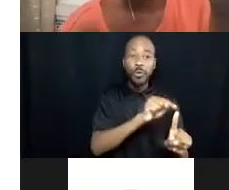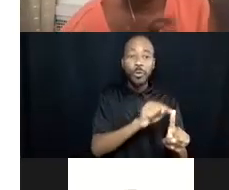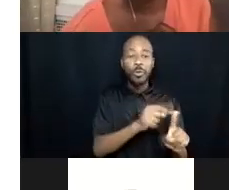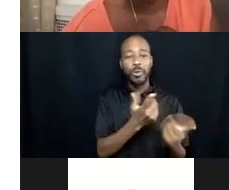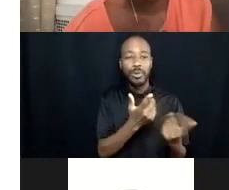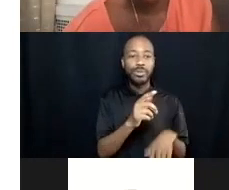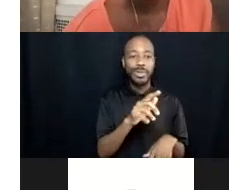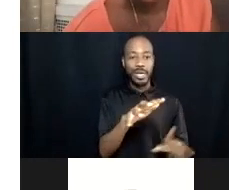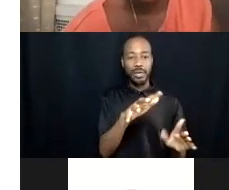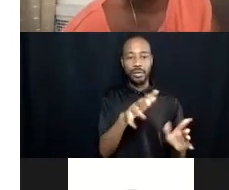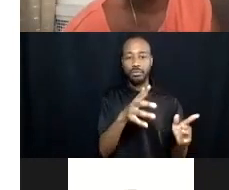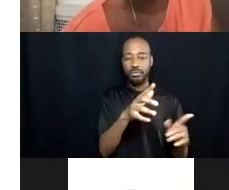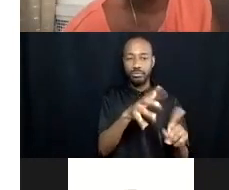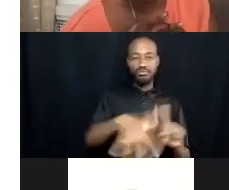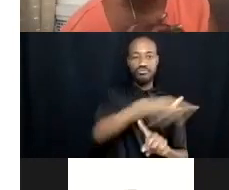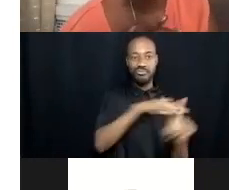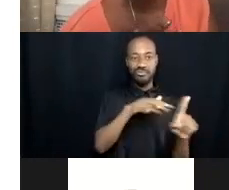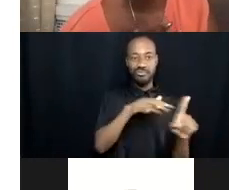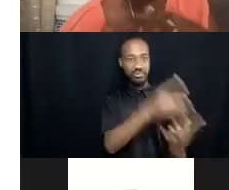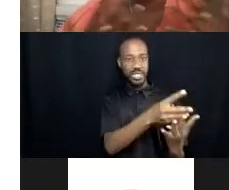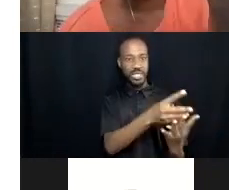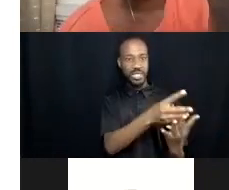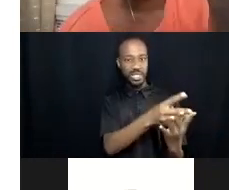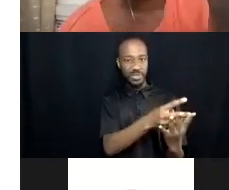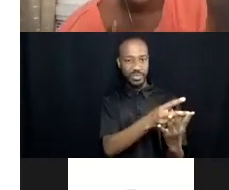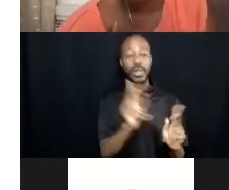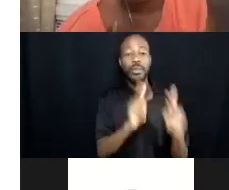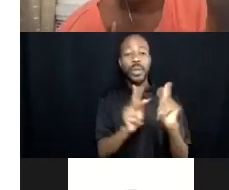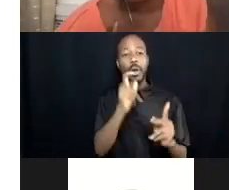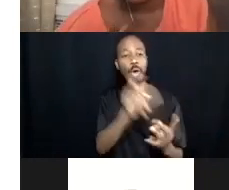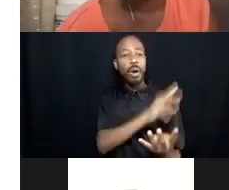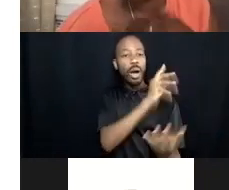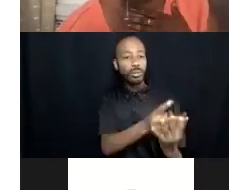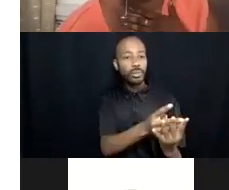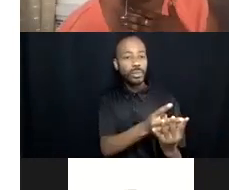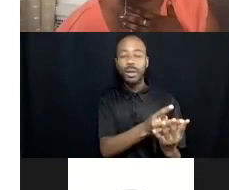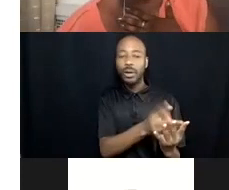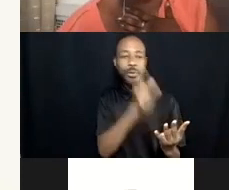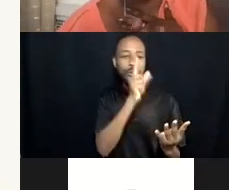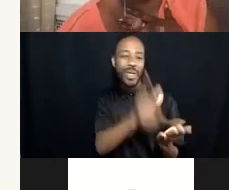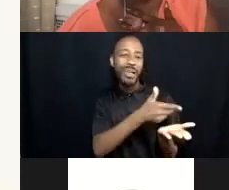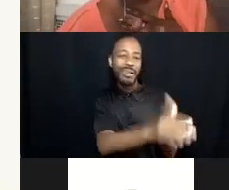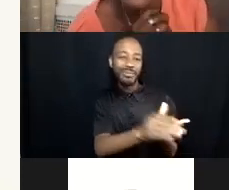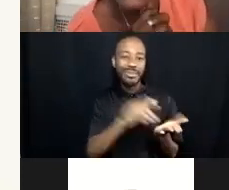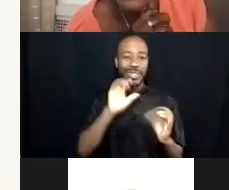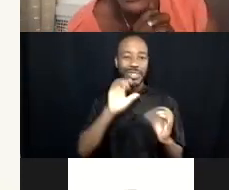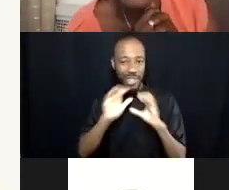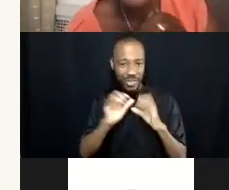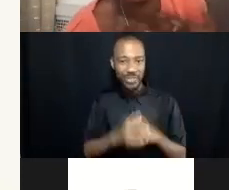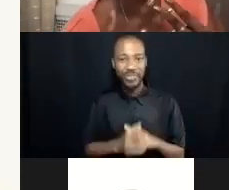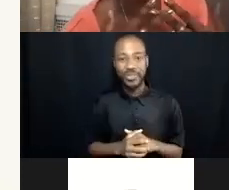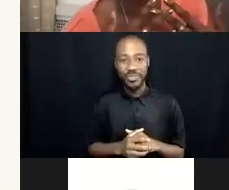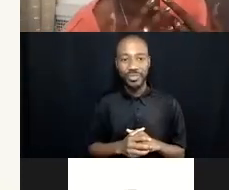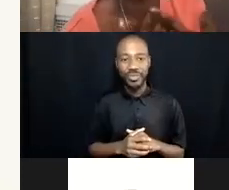I'm thinking about the ways that people who are incarcerated are completely like left out of this conversation. And